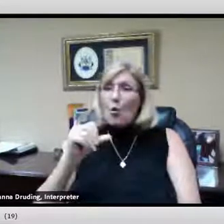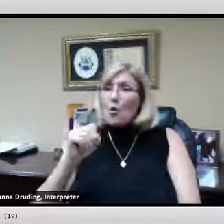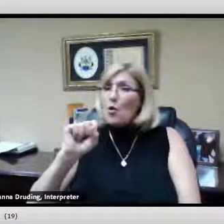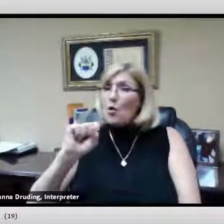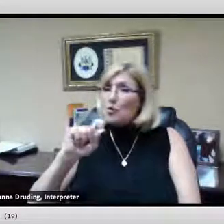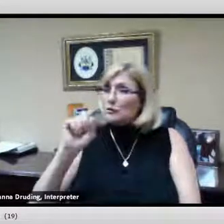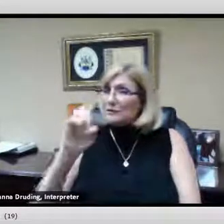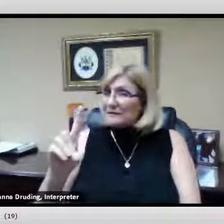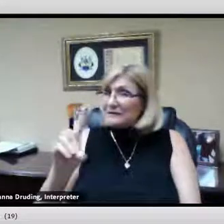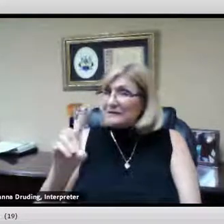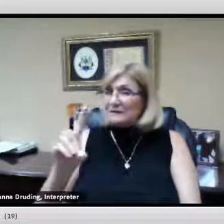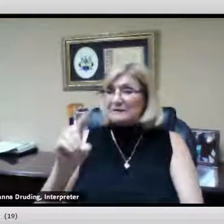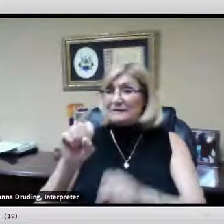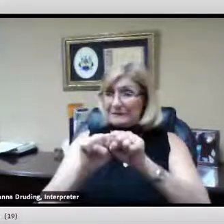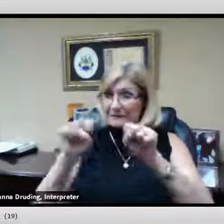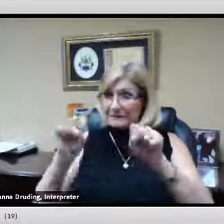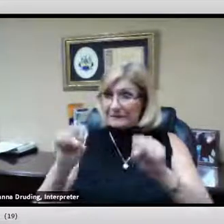using cloud-based